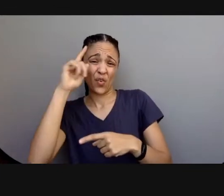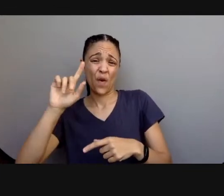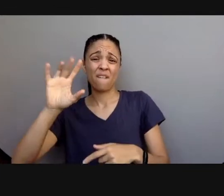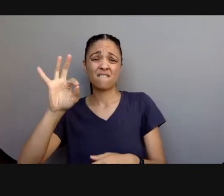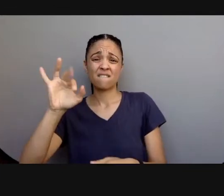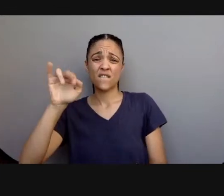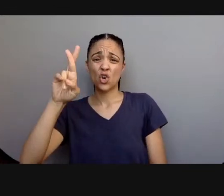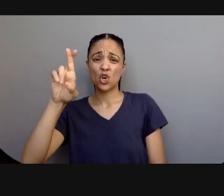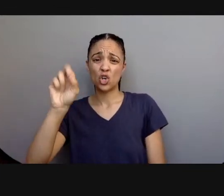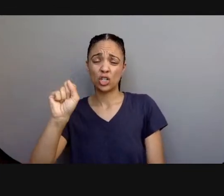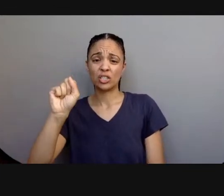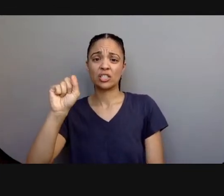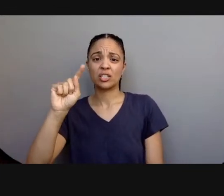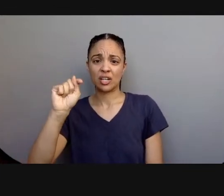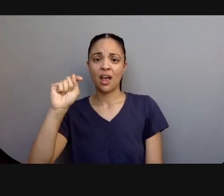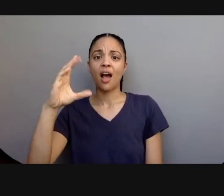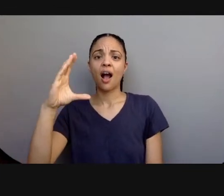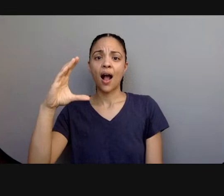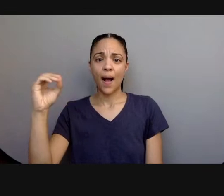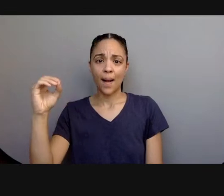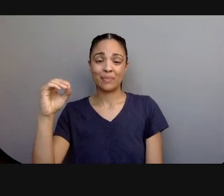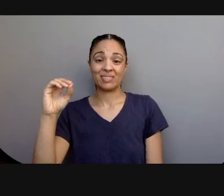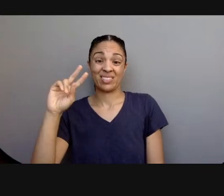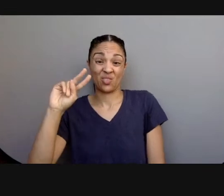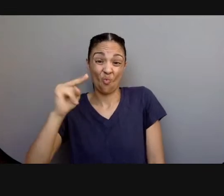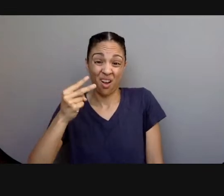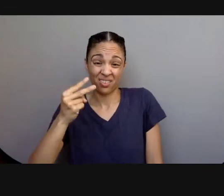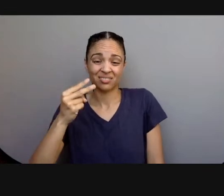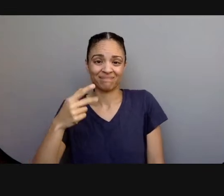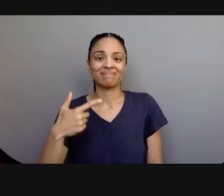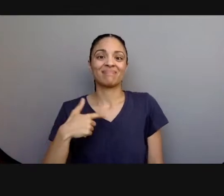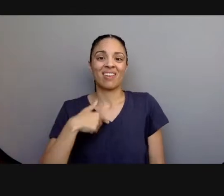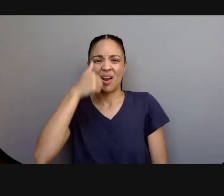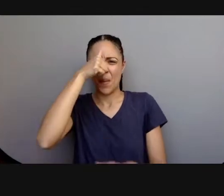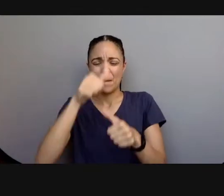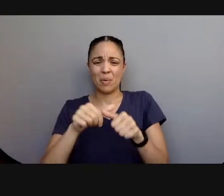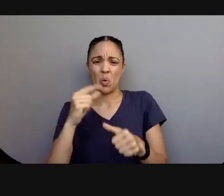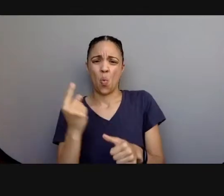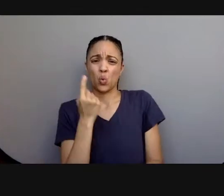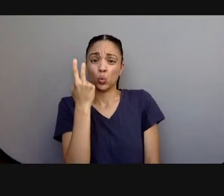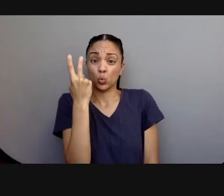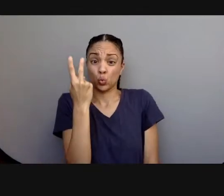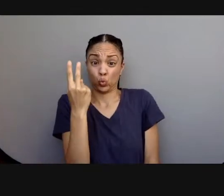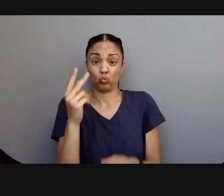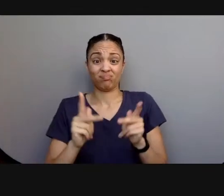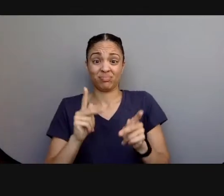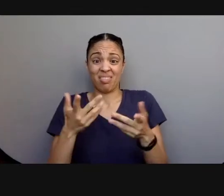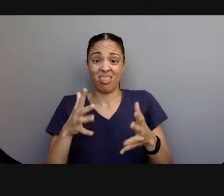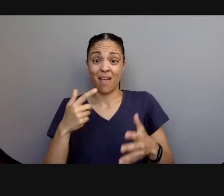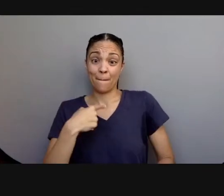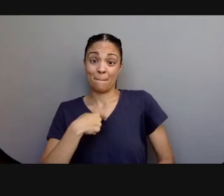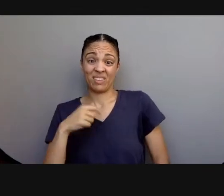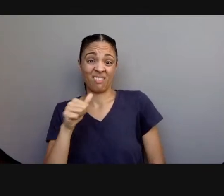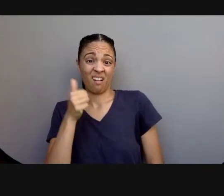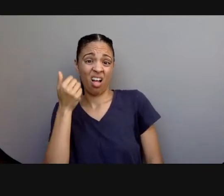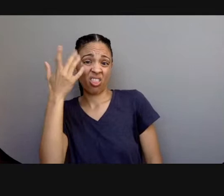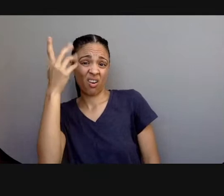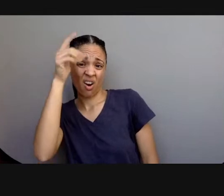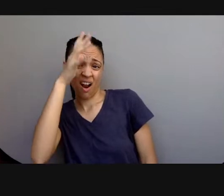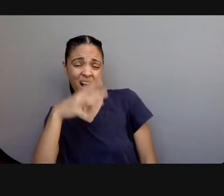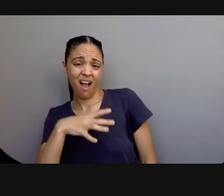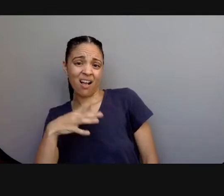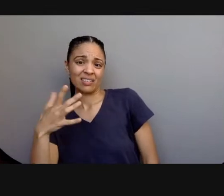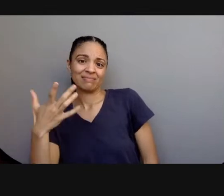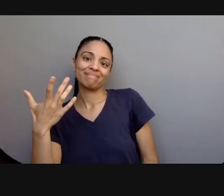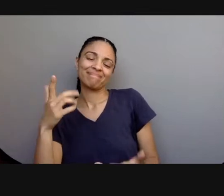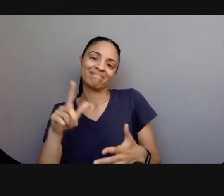my last time I auditioned for First Company, it came down to me and literally one other guy in the room together. And that year they wanted the tall guy. So